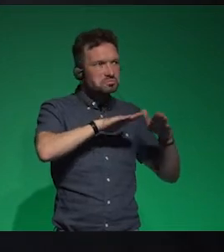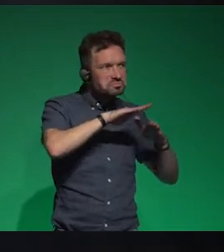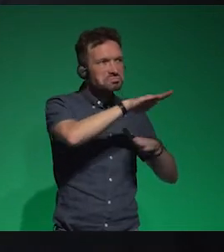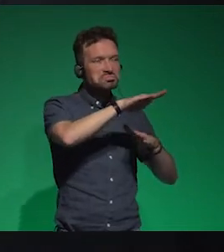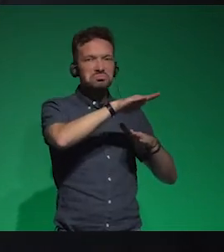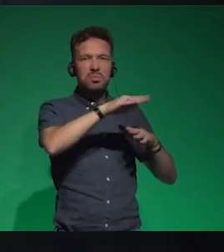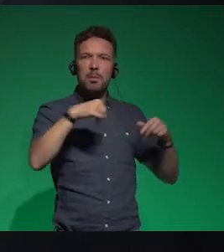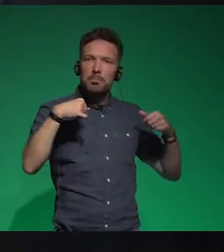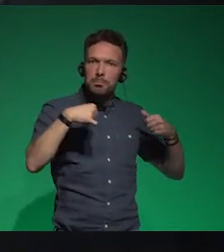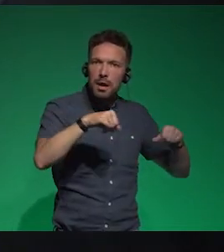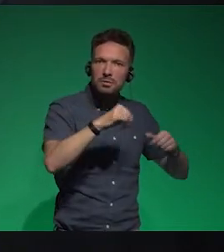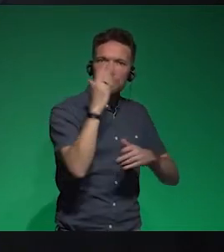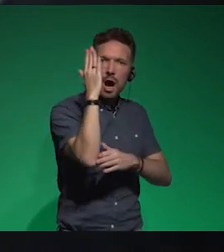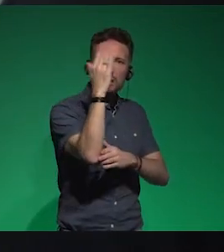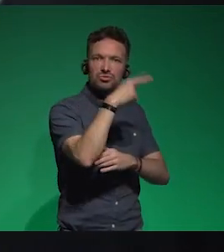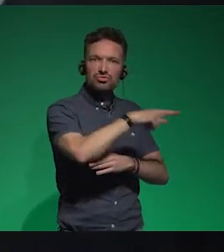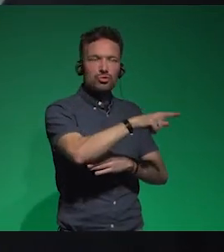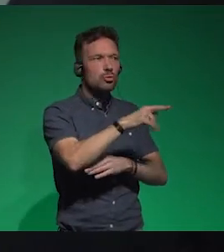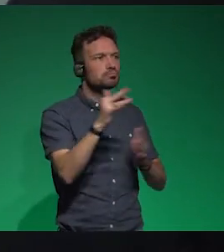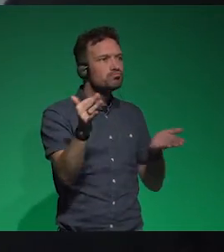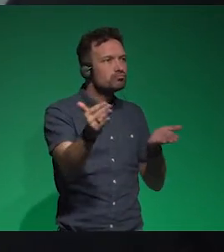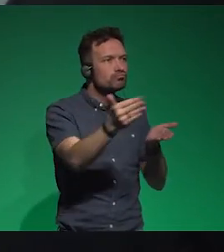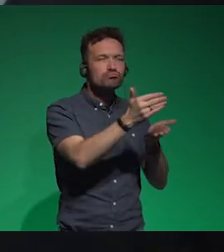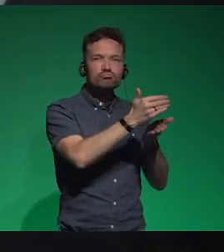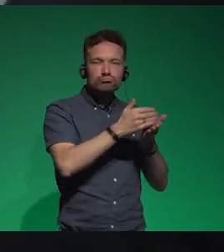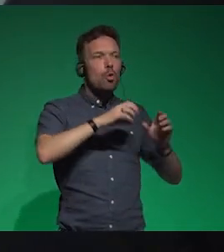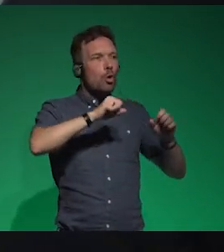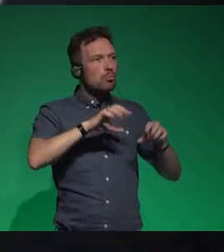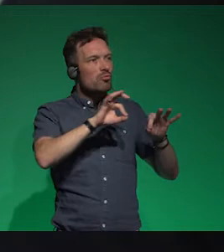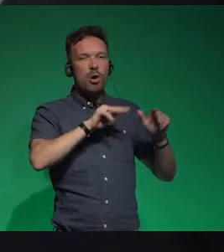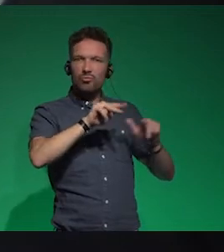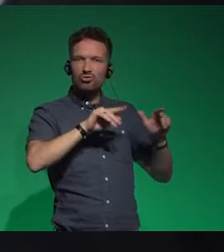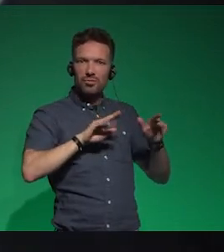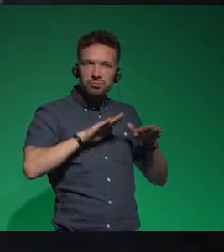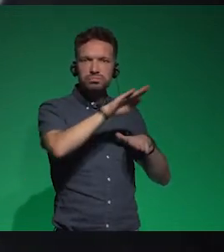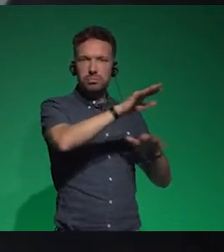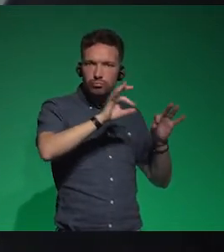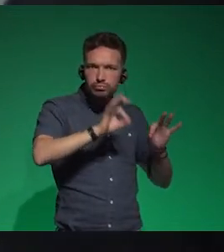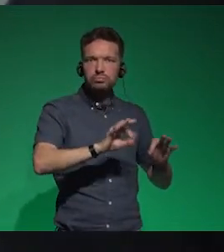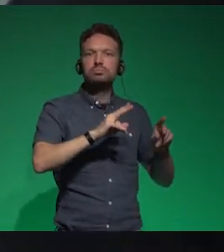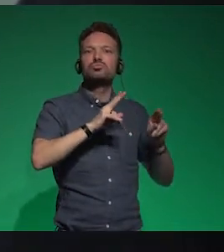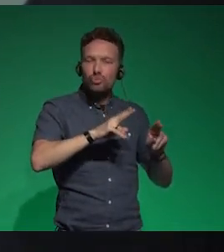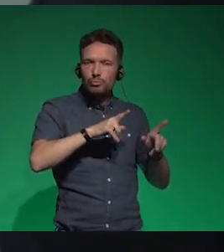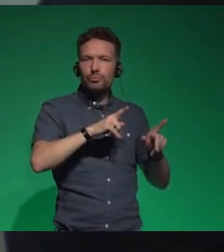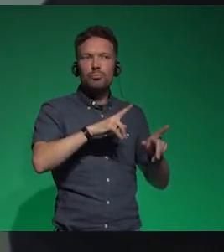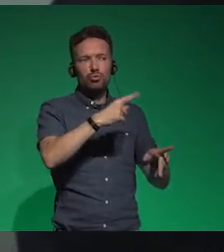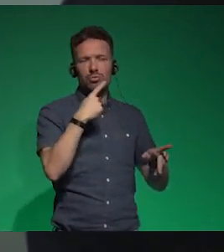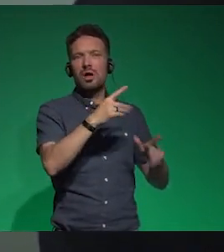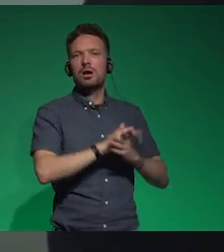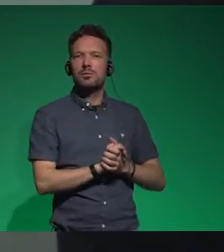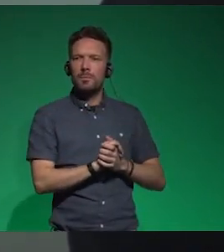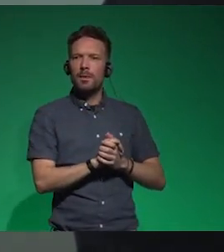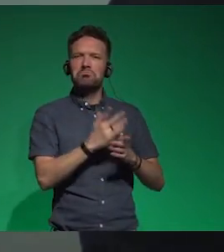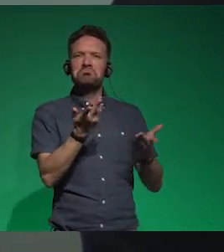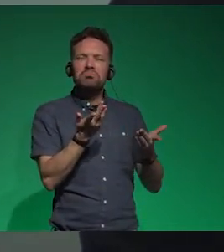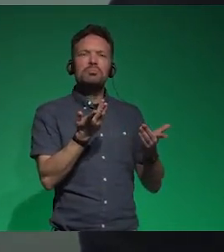didn't stay on site, and that was seen as a problem in how you presented it. Could you say more about why that's important? I mean, I understand that's not the